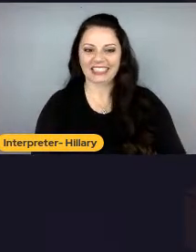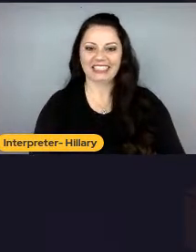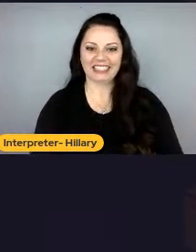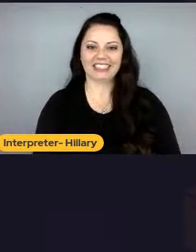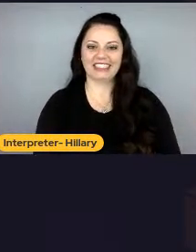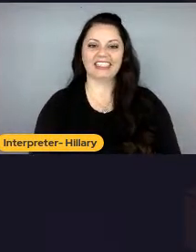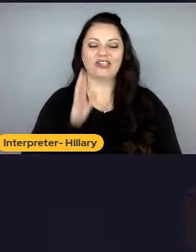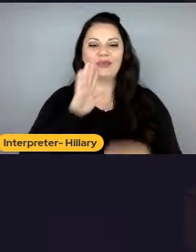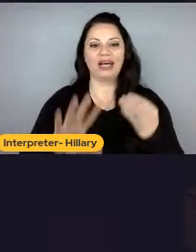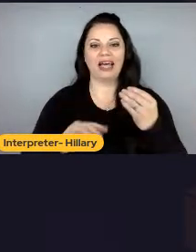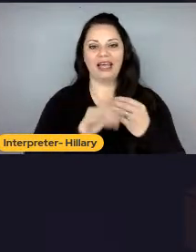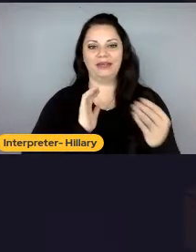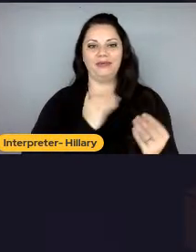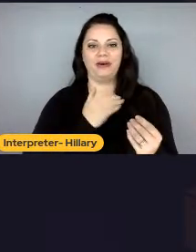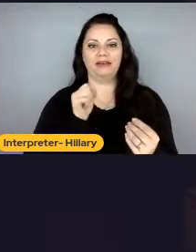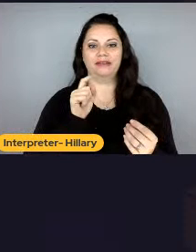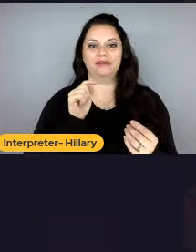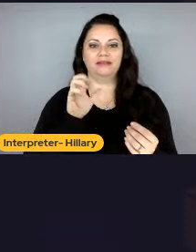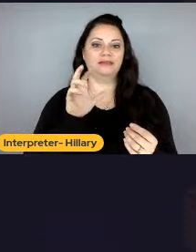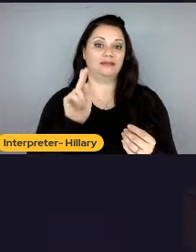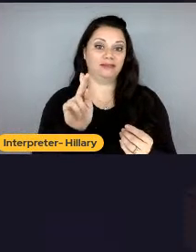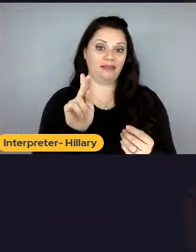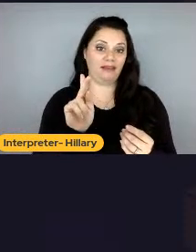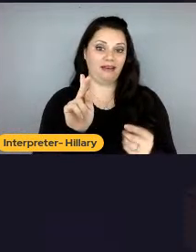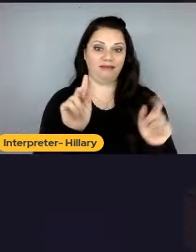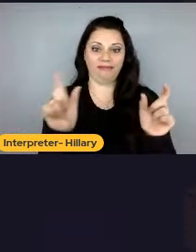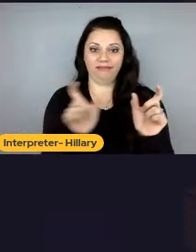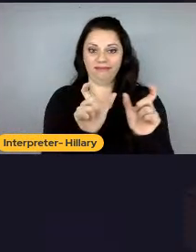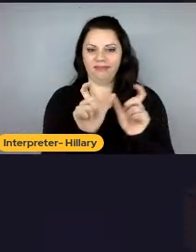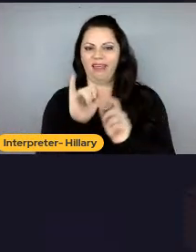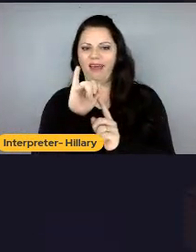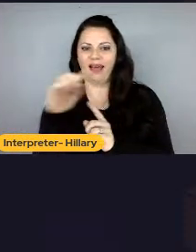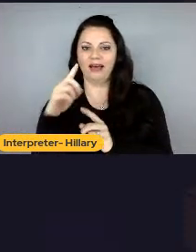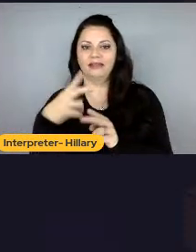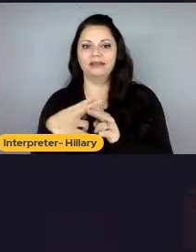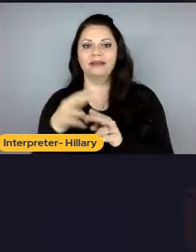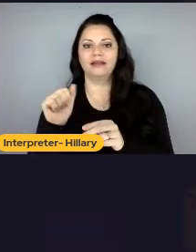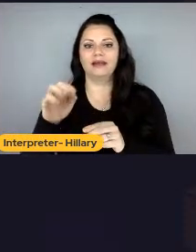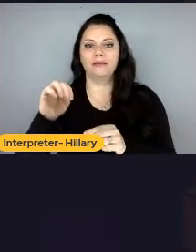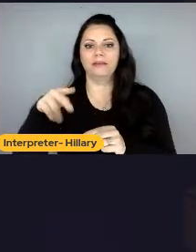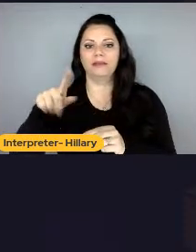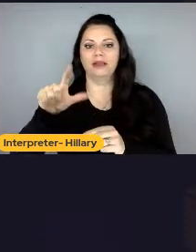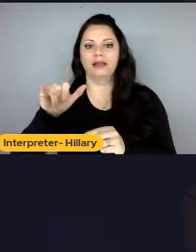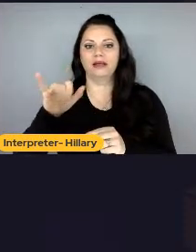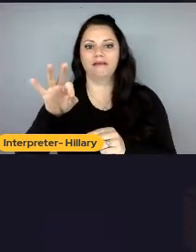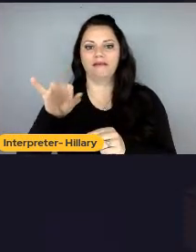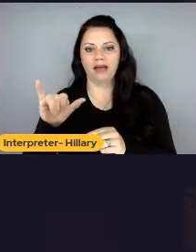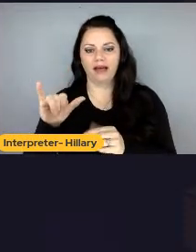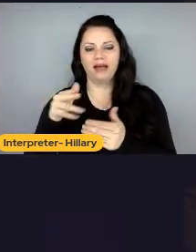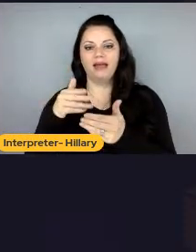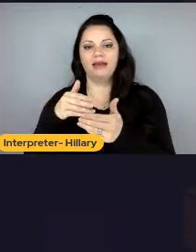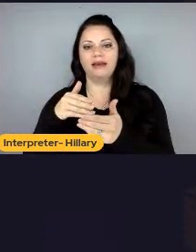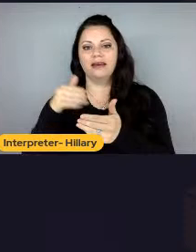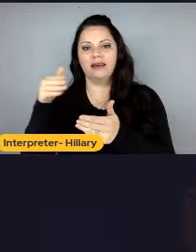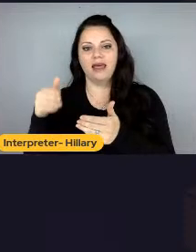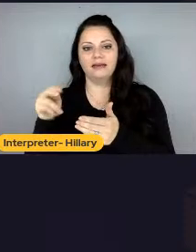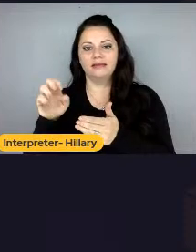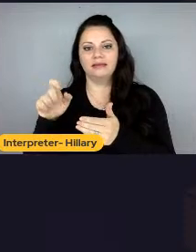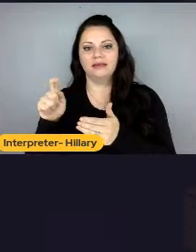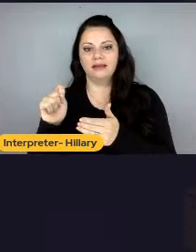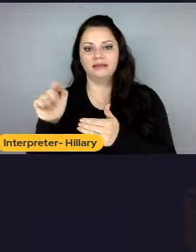stack, and we'll give this an ID of Amplify next app,